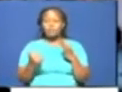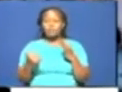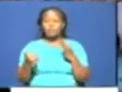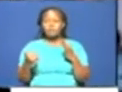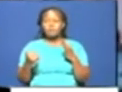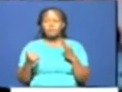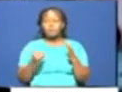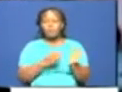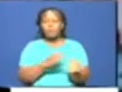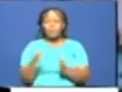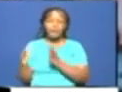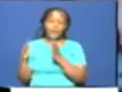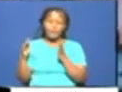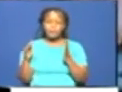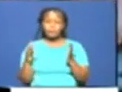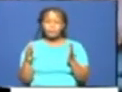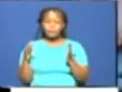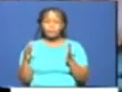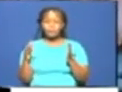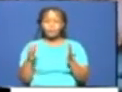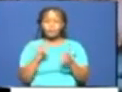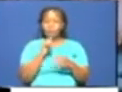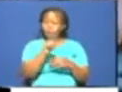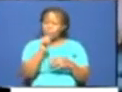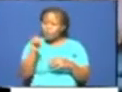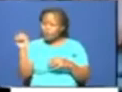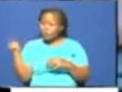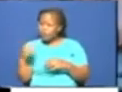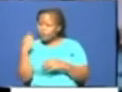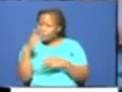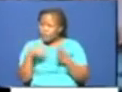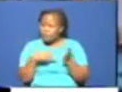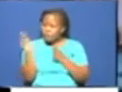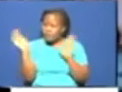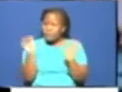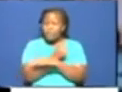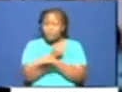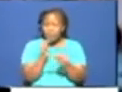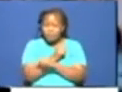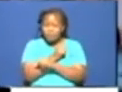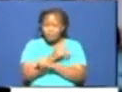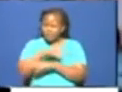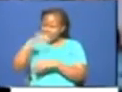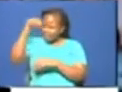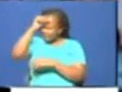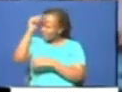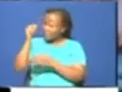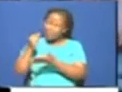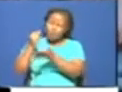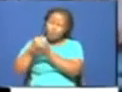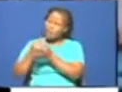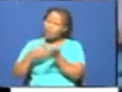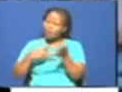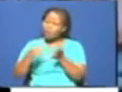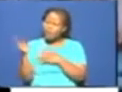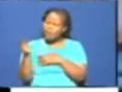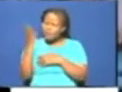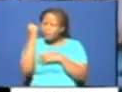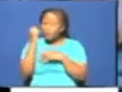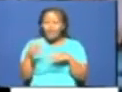plan. Those who cannot pay, the government will pay for them, so that no